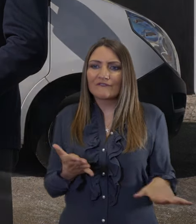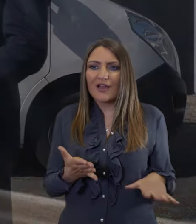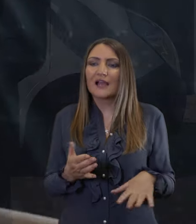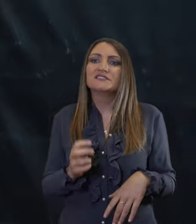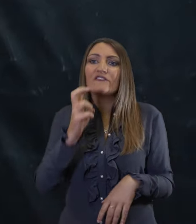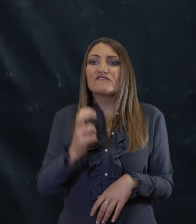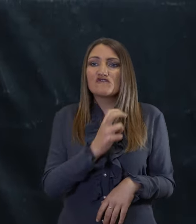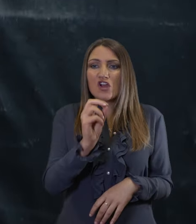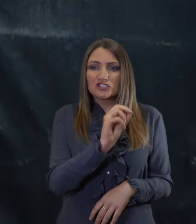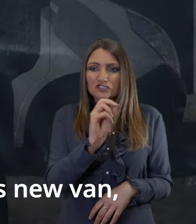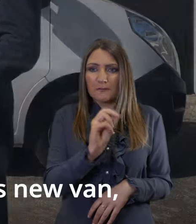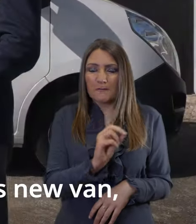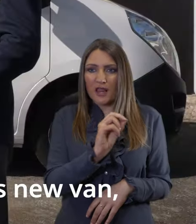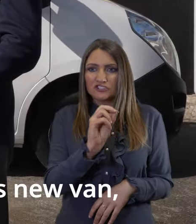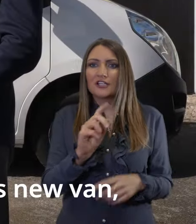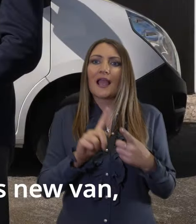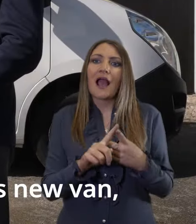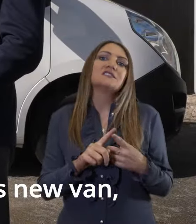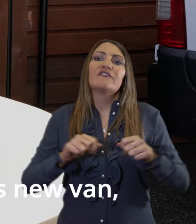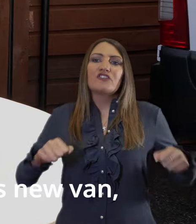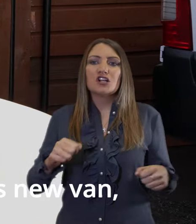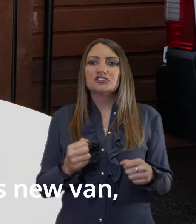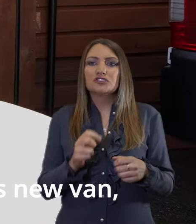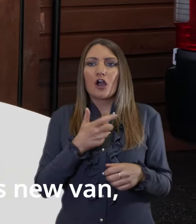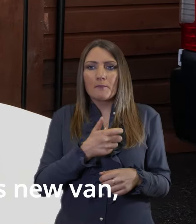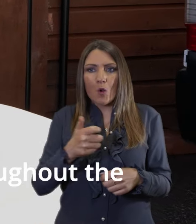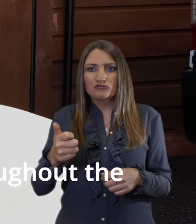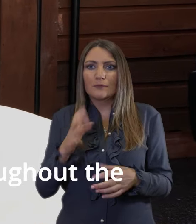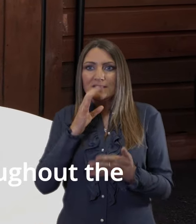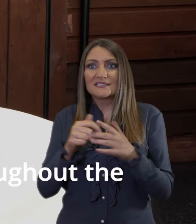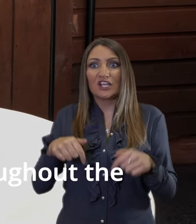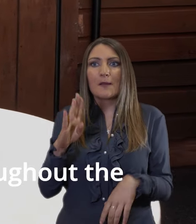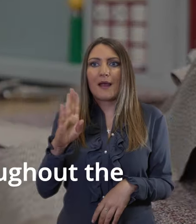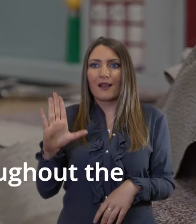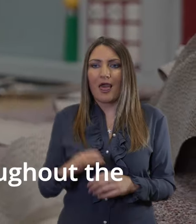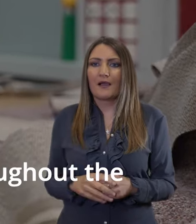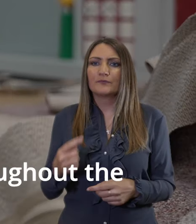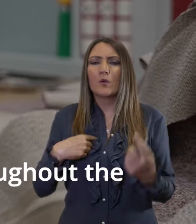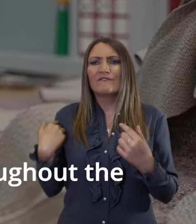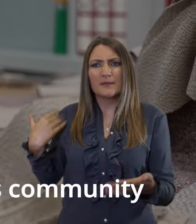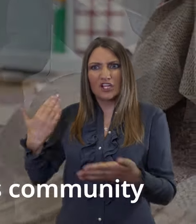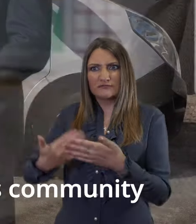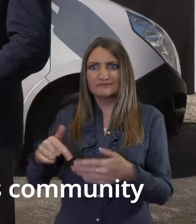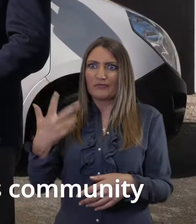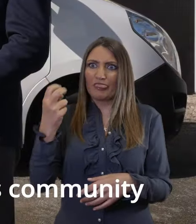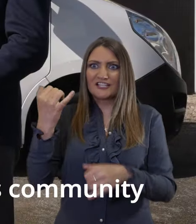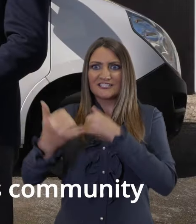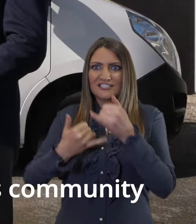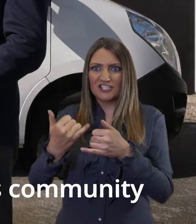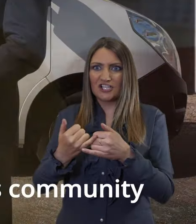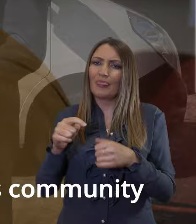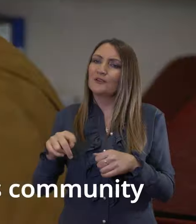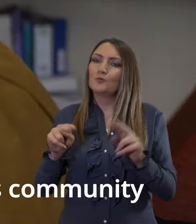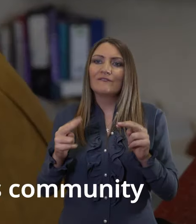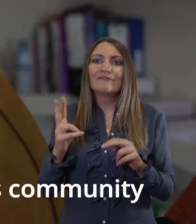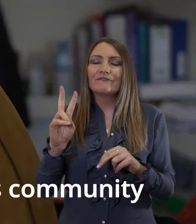in Cork and Ballinlough. We've been around for 30 years and with the new van we can continue serving our customers throughout the county. So it's great to have